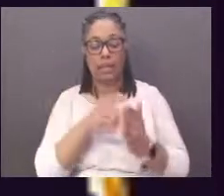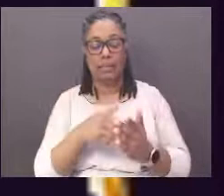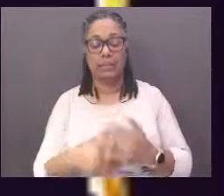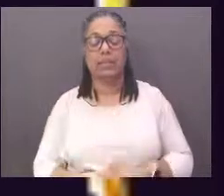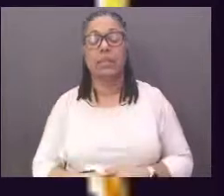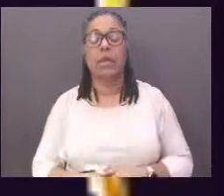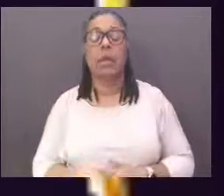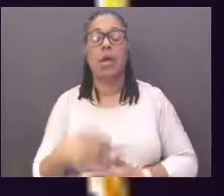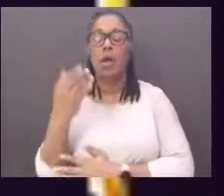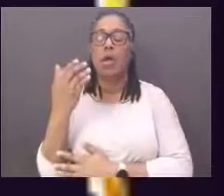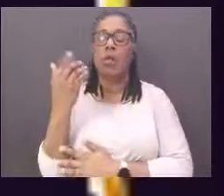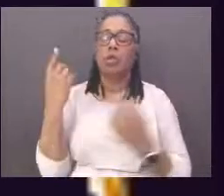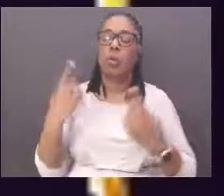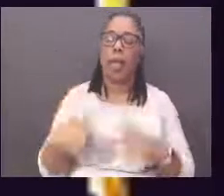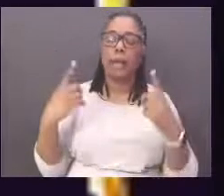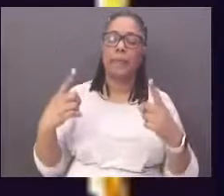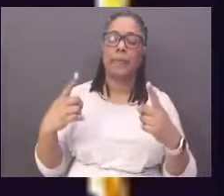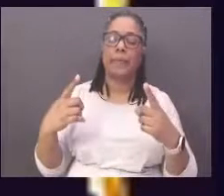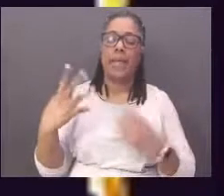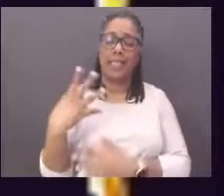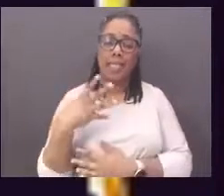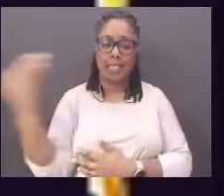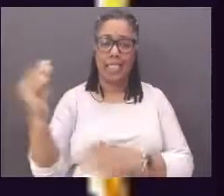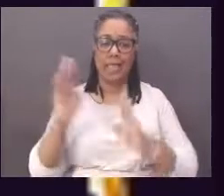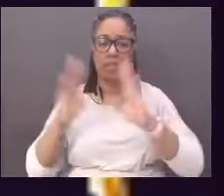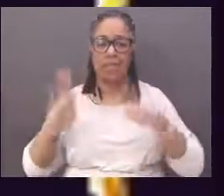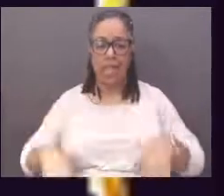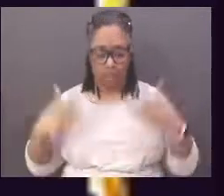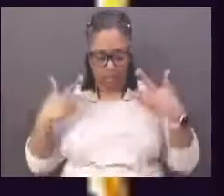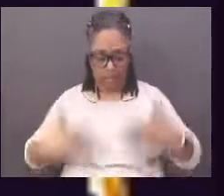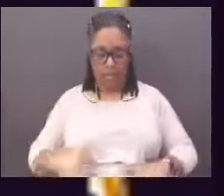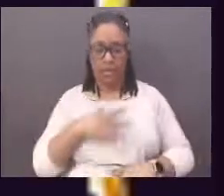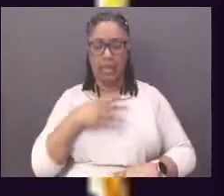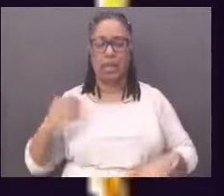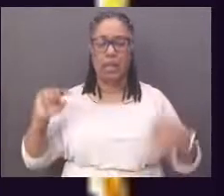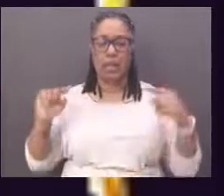that house naked and wounded. This became known both to